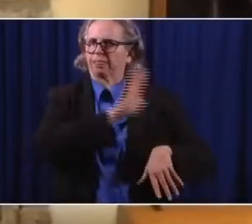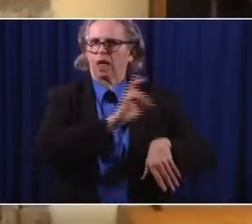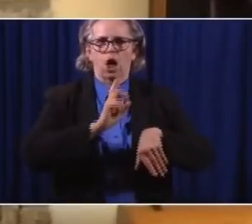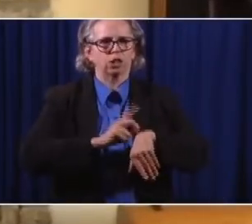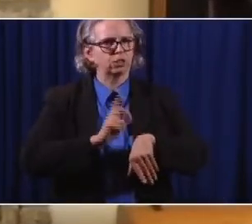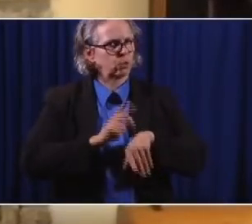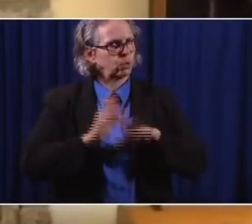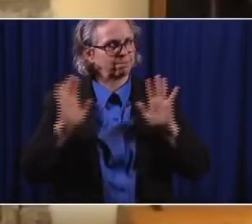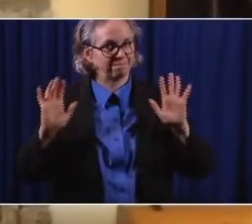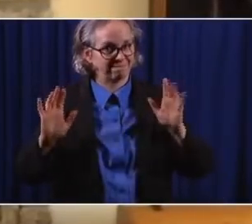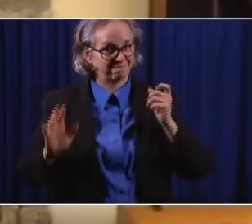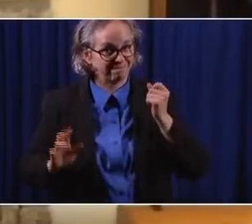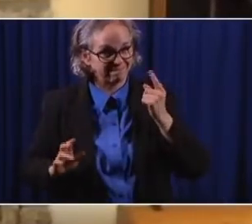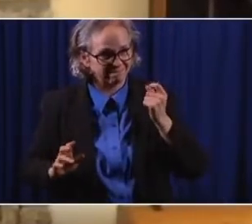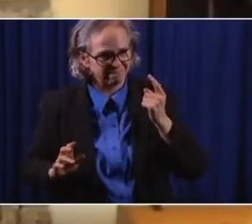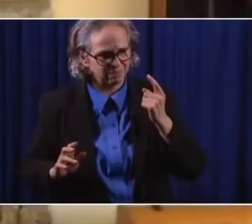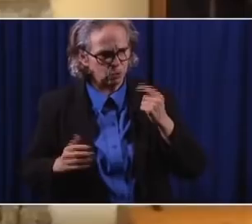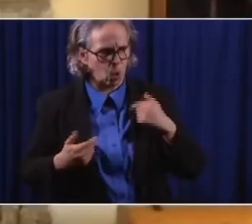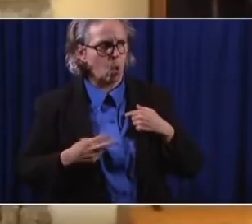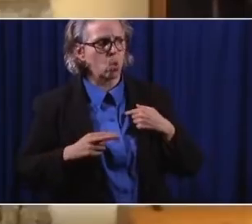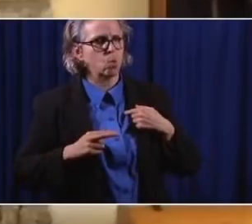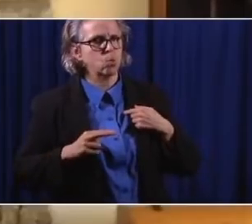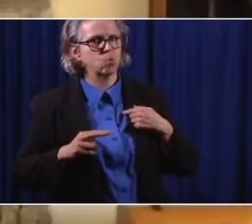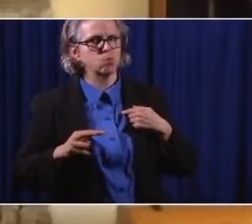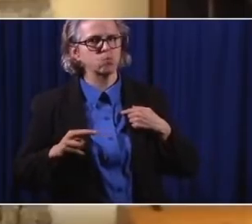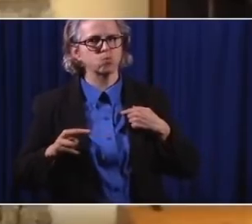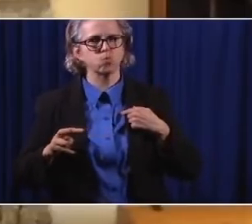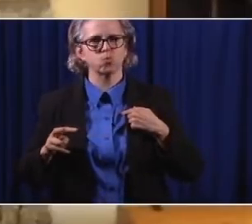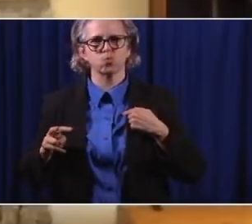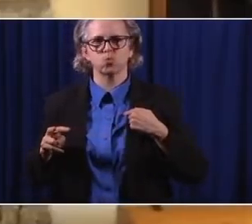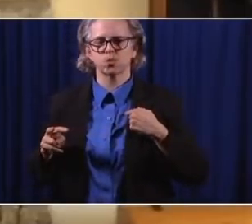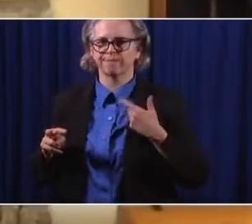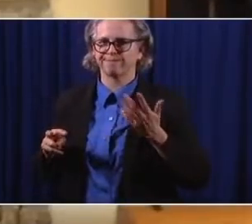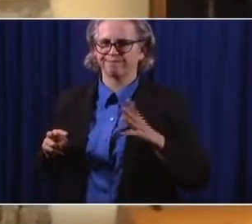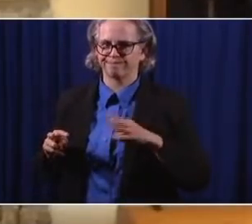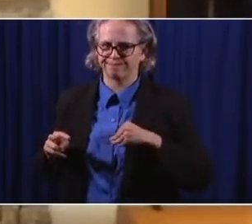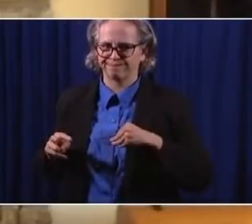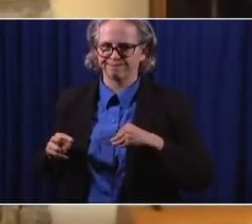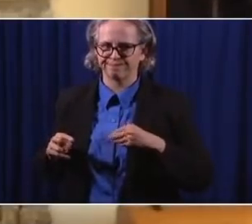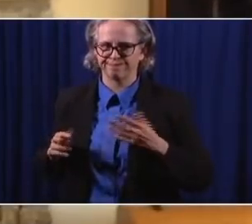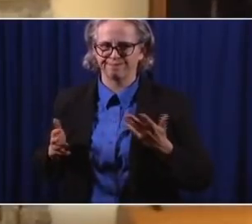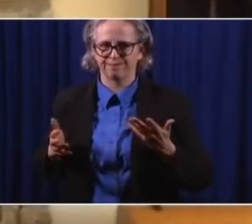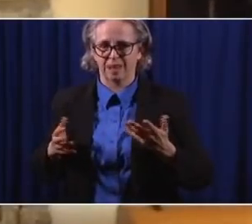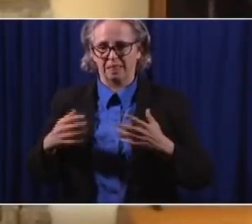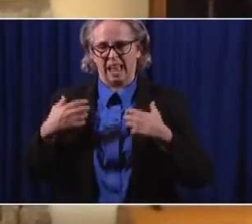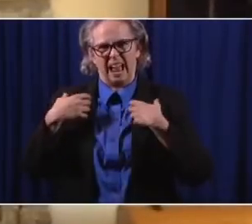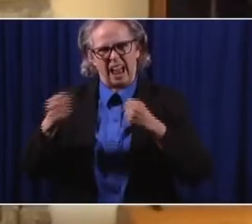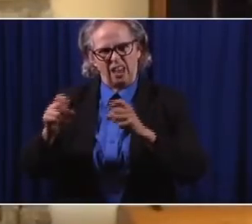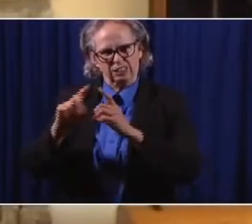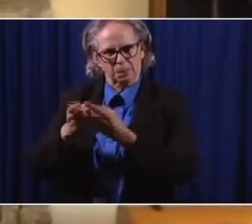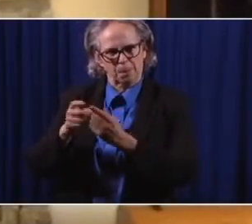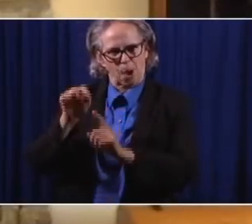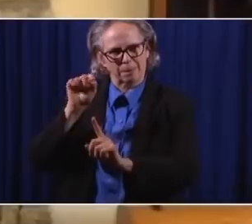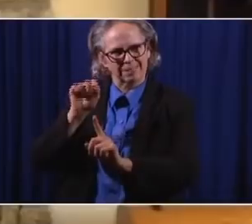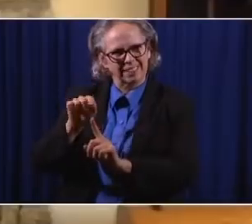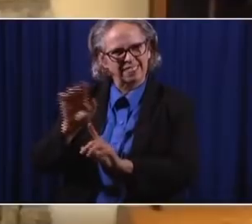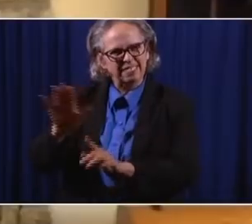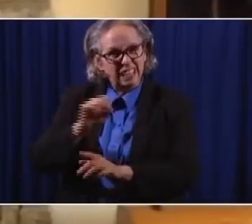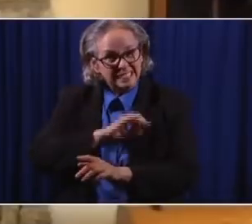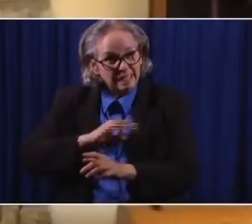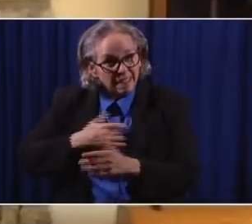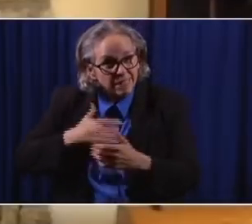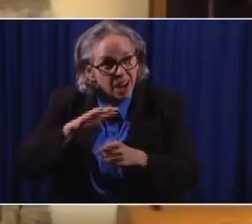it's not. And as you say, the health department does not have the people to be